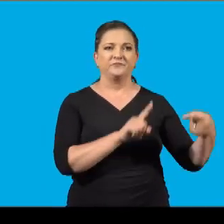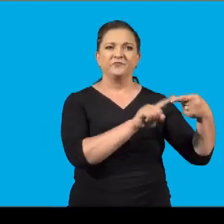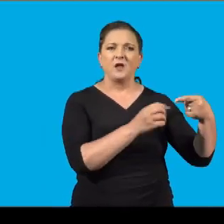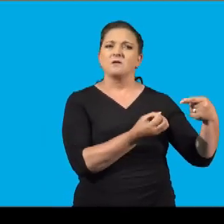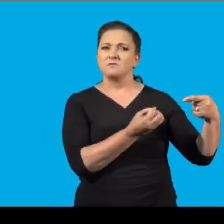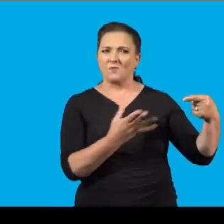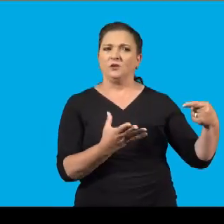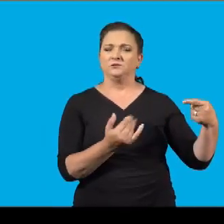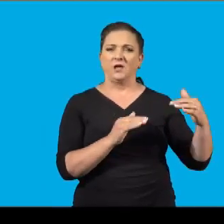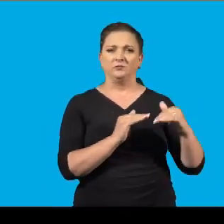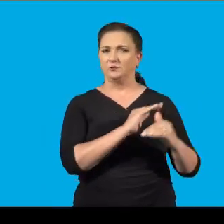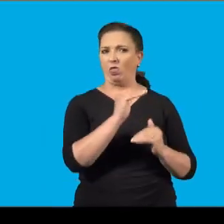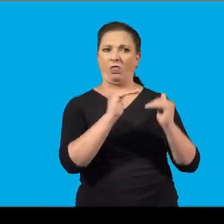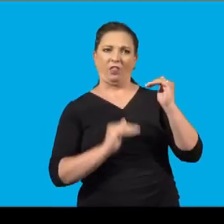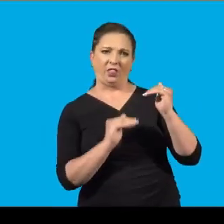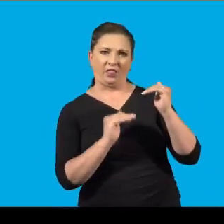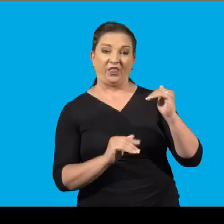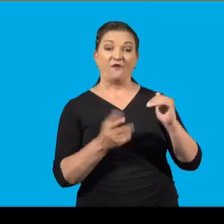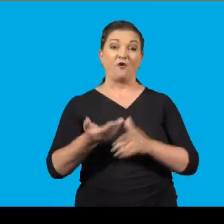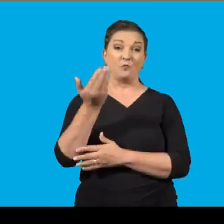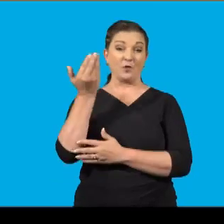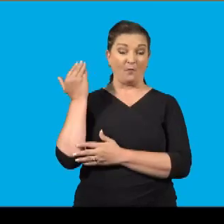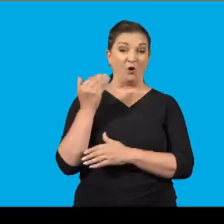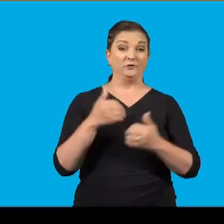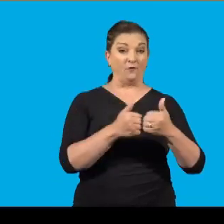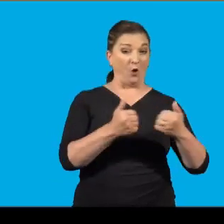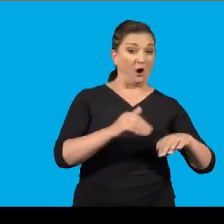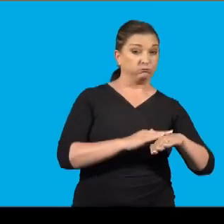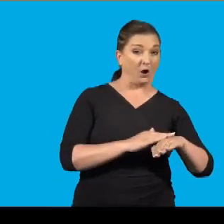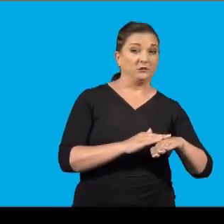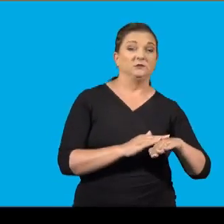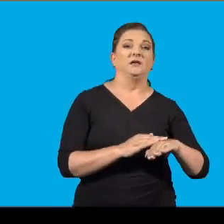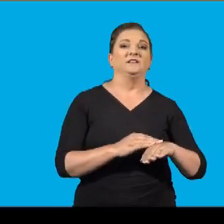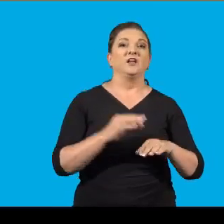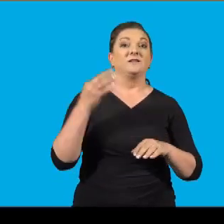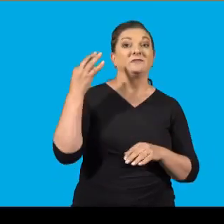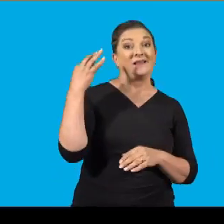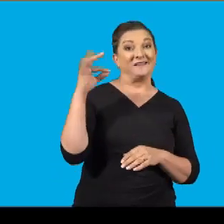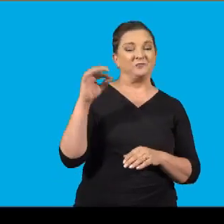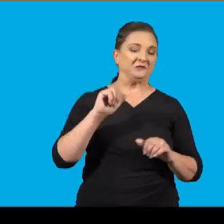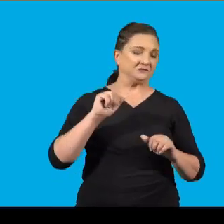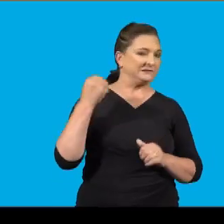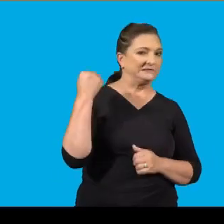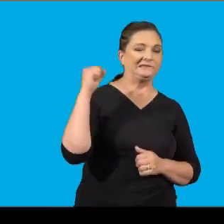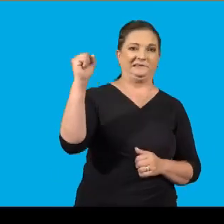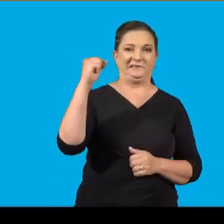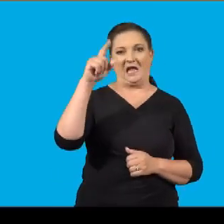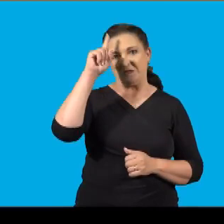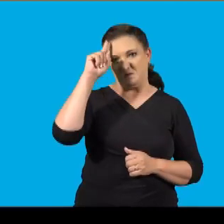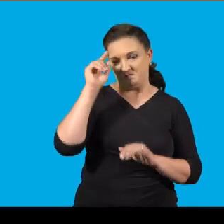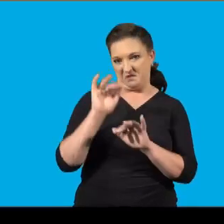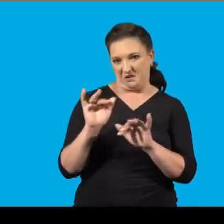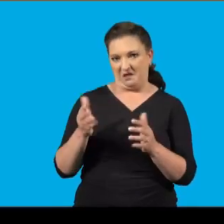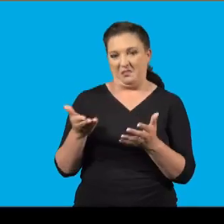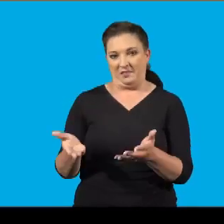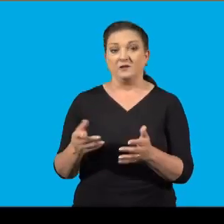Most injustices committed in the past by the apartheid government were against Black people. So it's very,